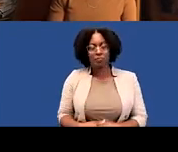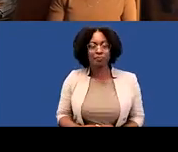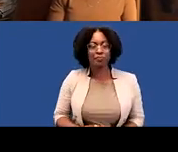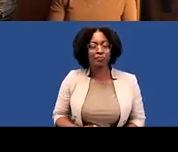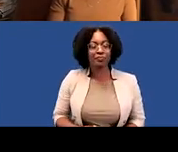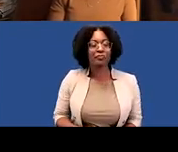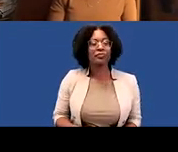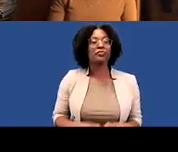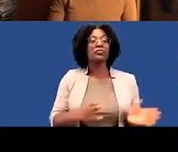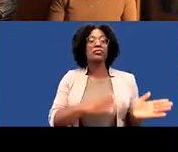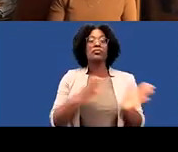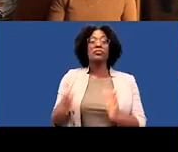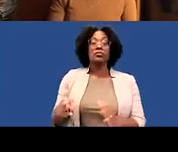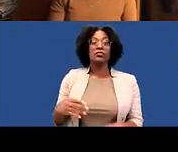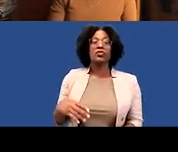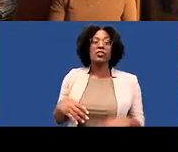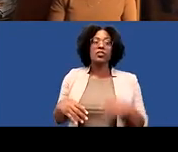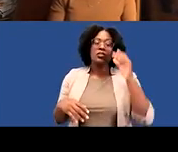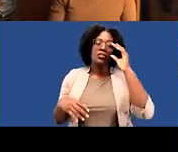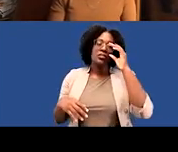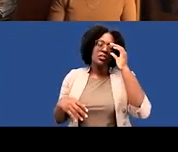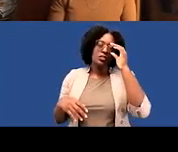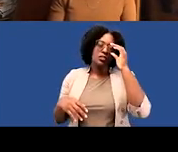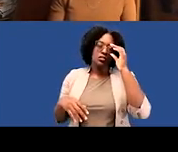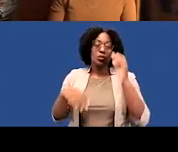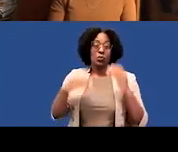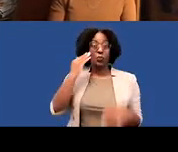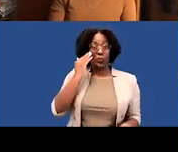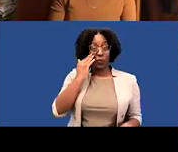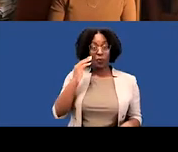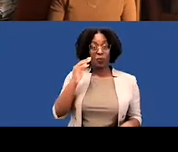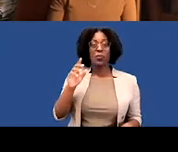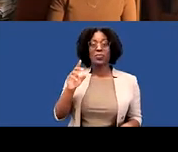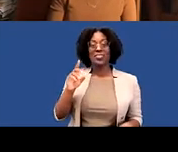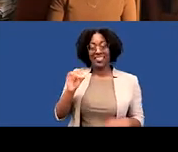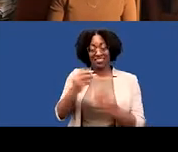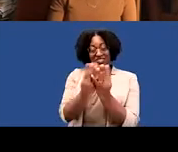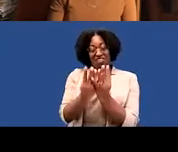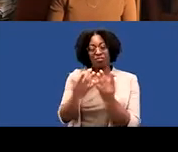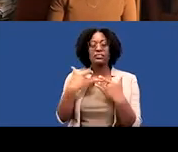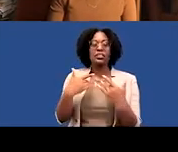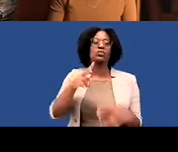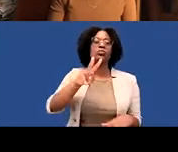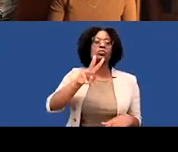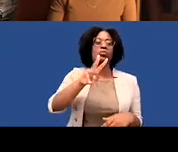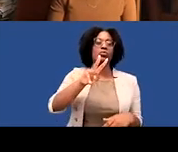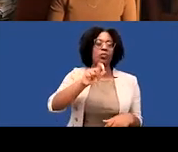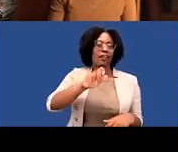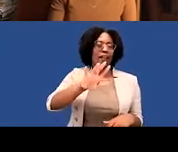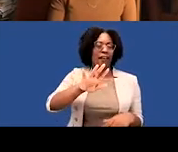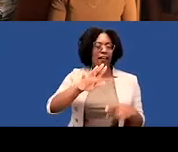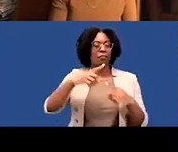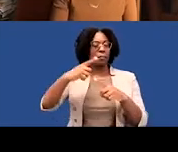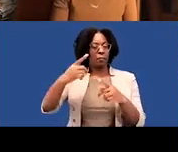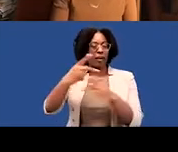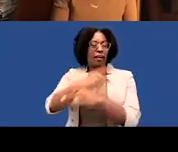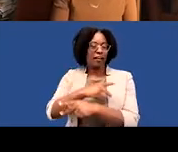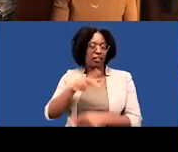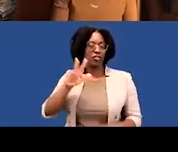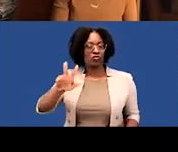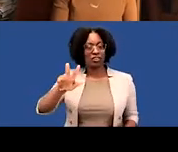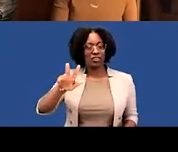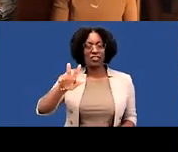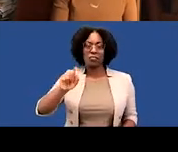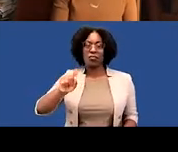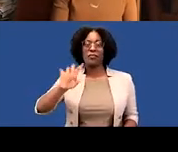a deck of playing cards, as most of you know, are 2.5 by 3.5 inches. It's a very small object. And so in